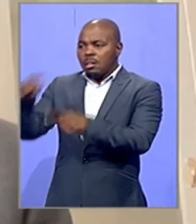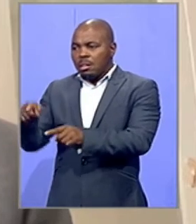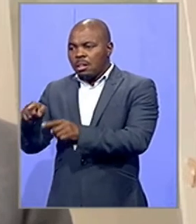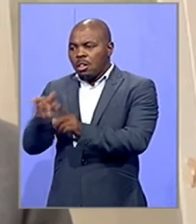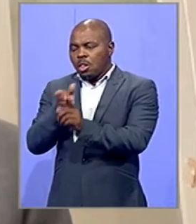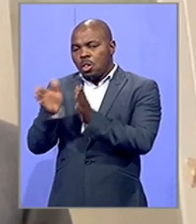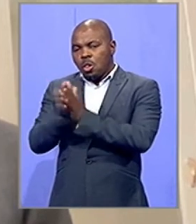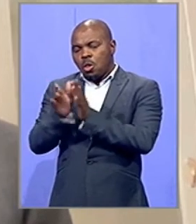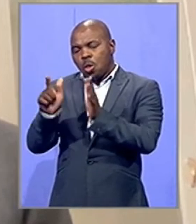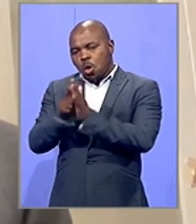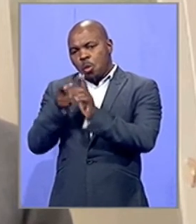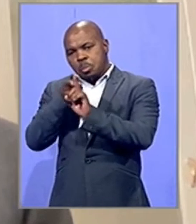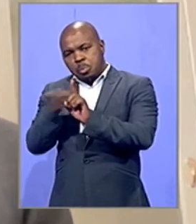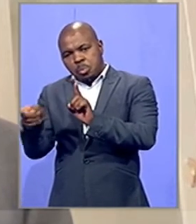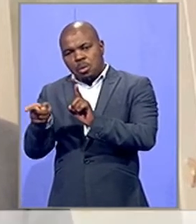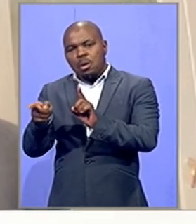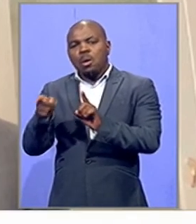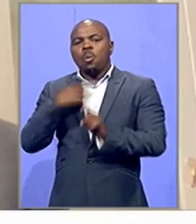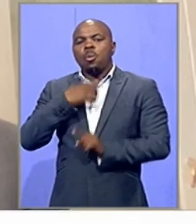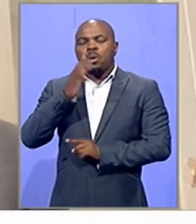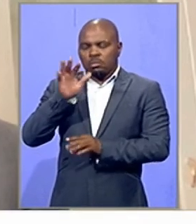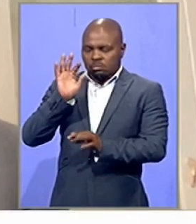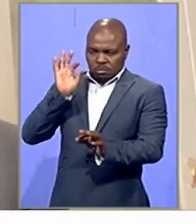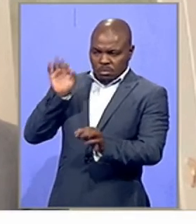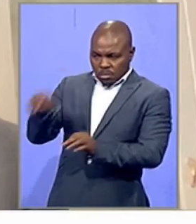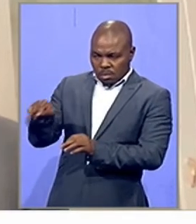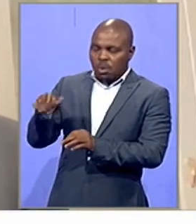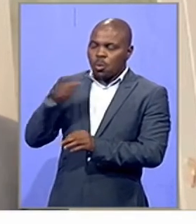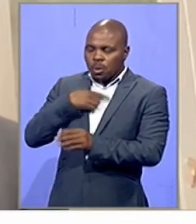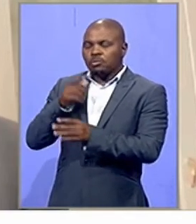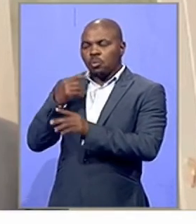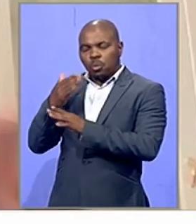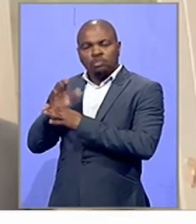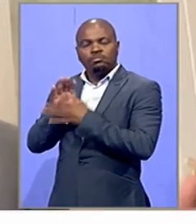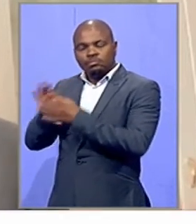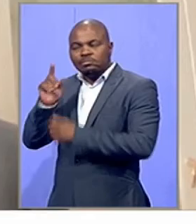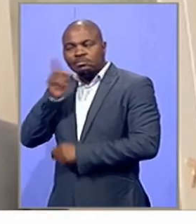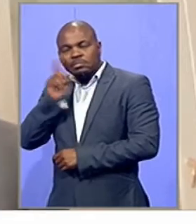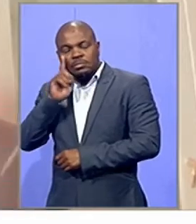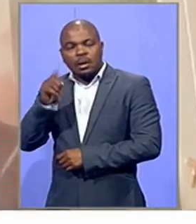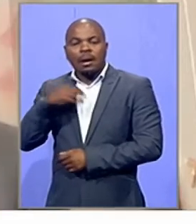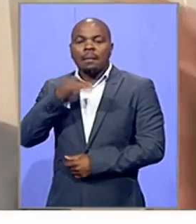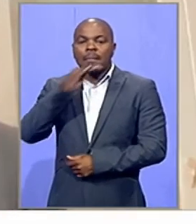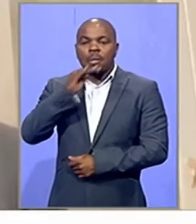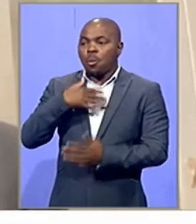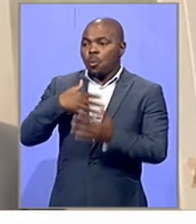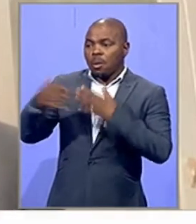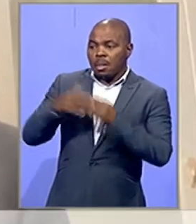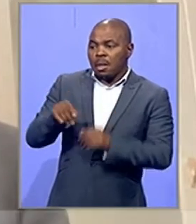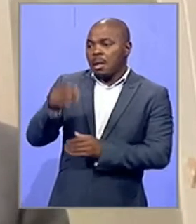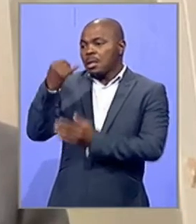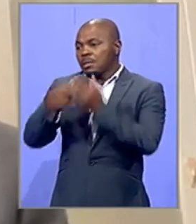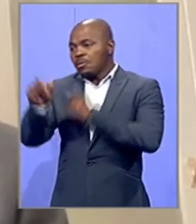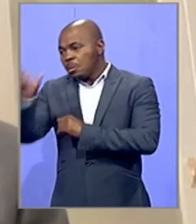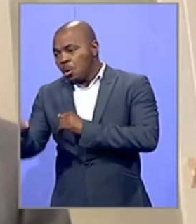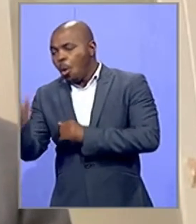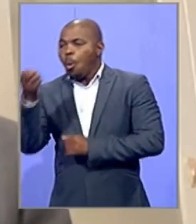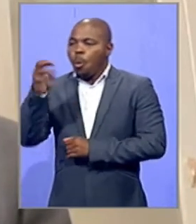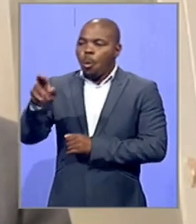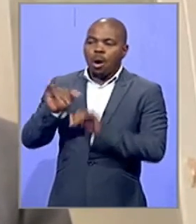we engage with the particular party. When I say party, I mean whether it is an individual or a